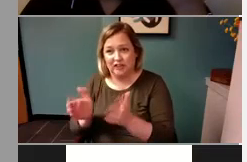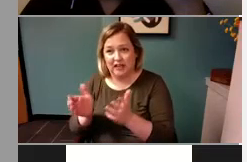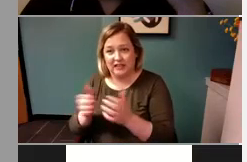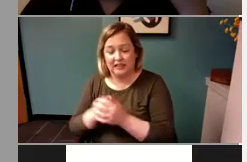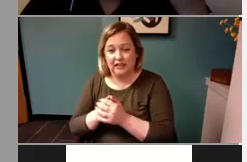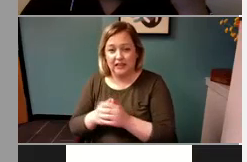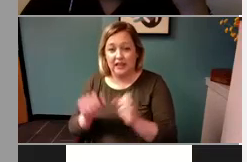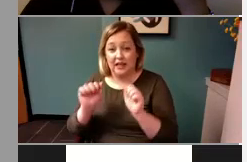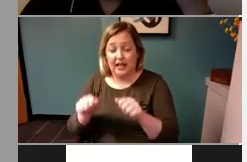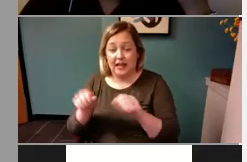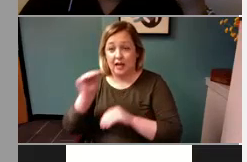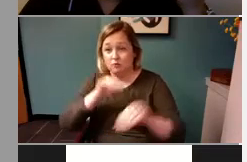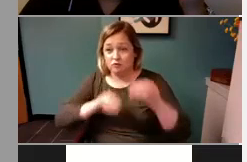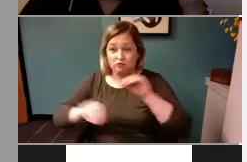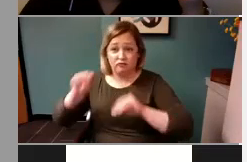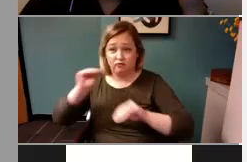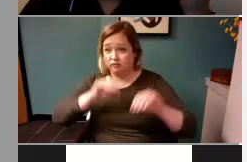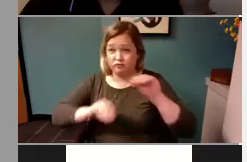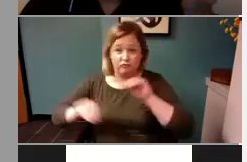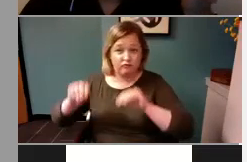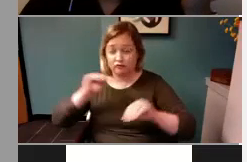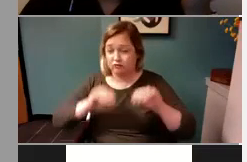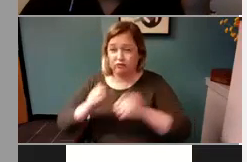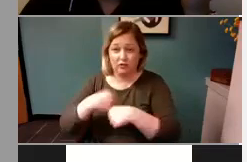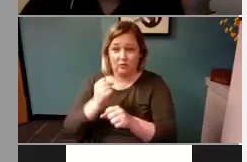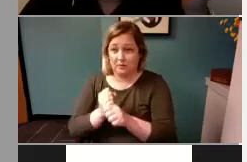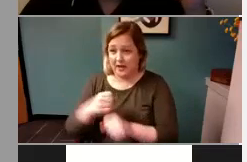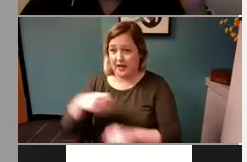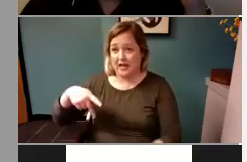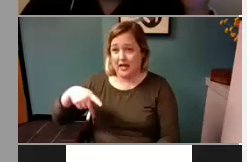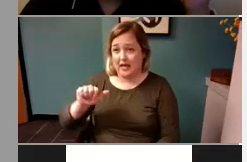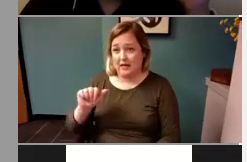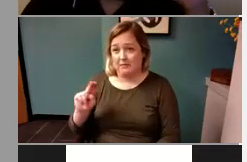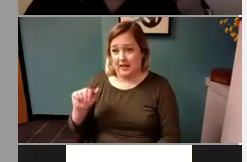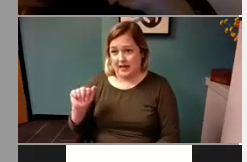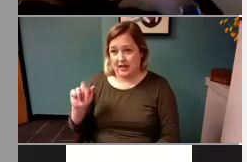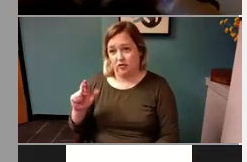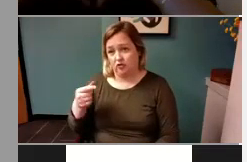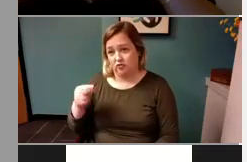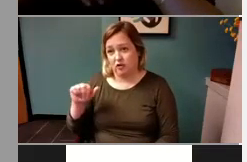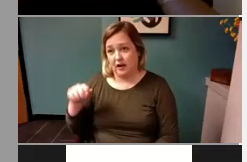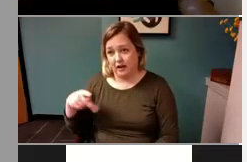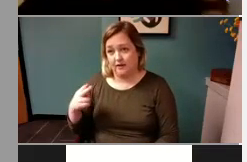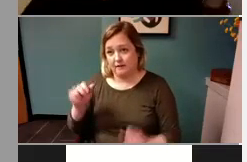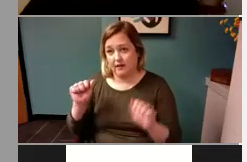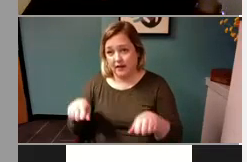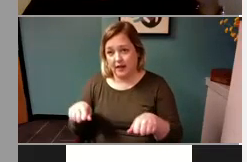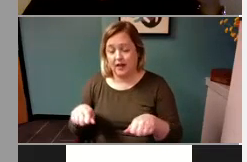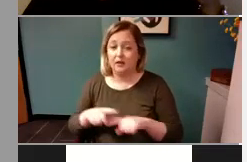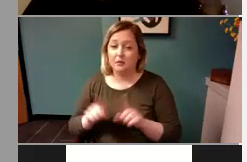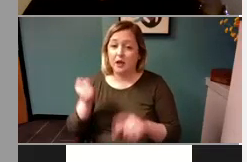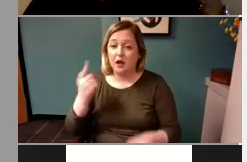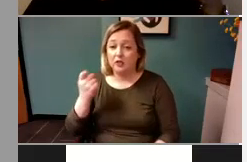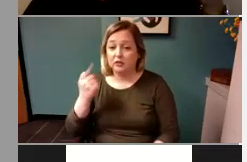earlier graph, into a planar graph. But you do agree that we can have certain edges that we cannot untangle